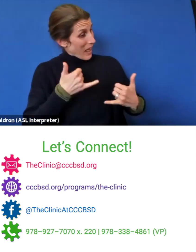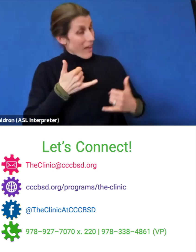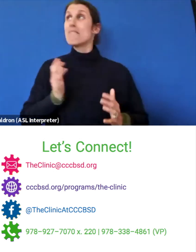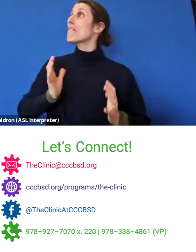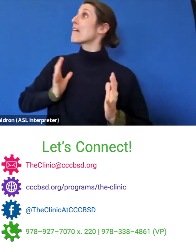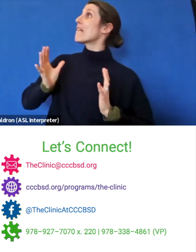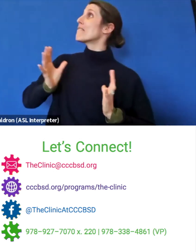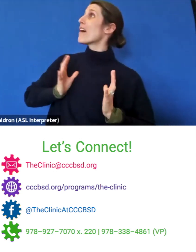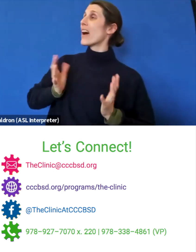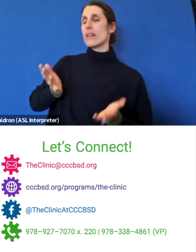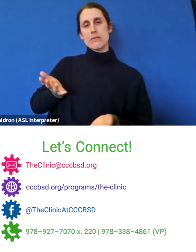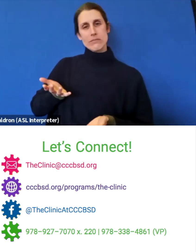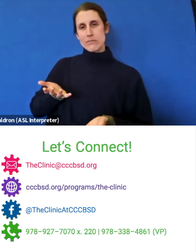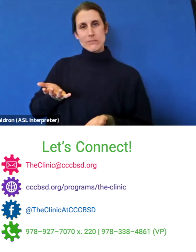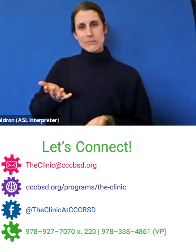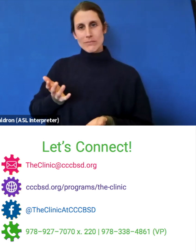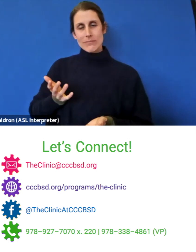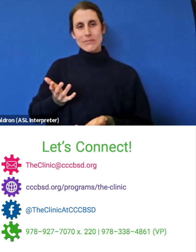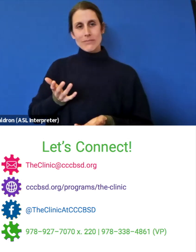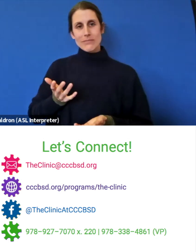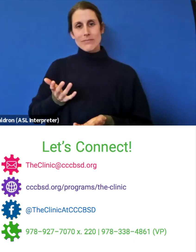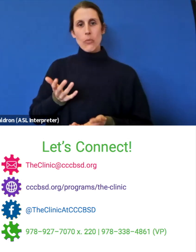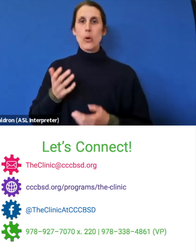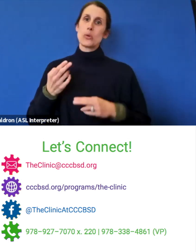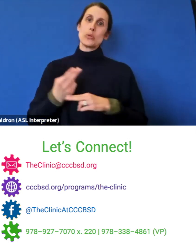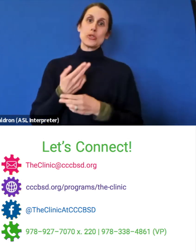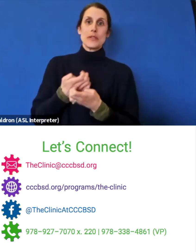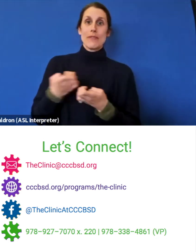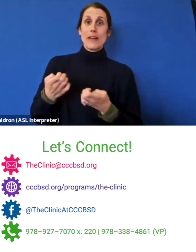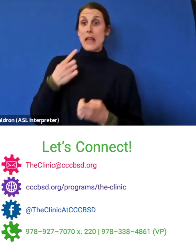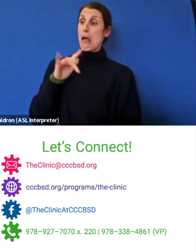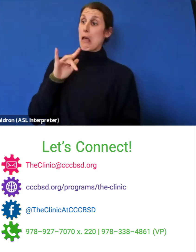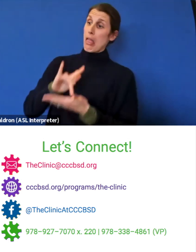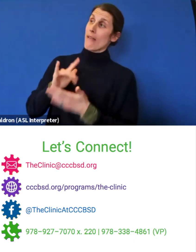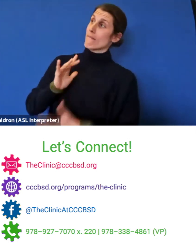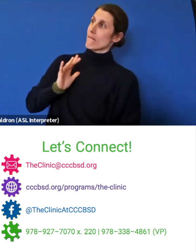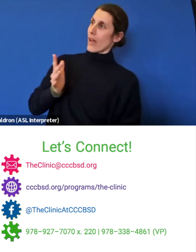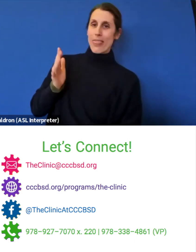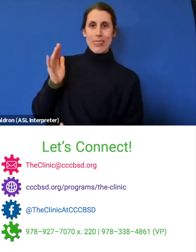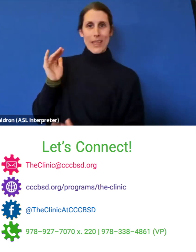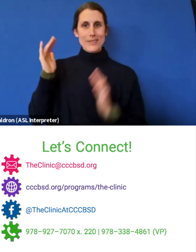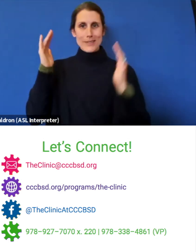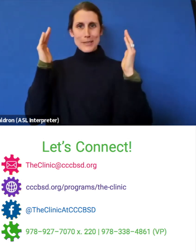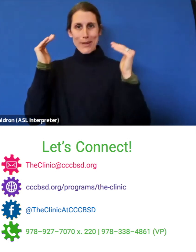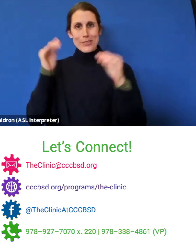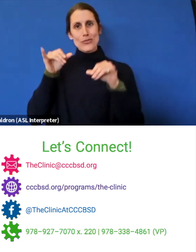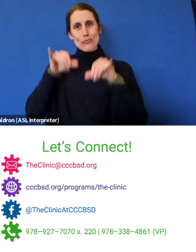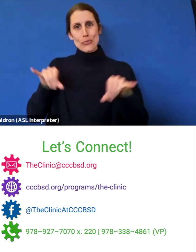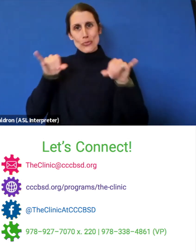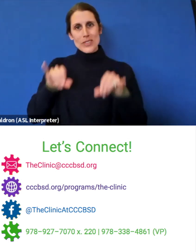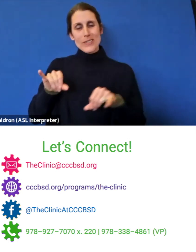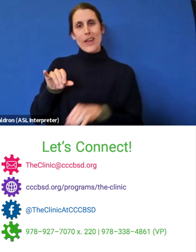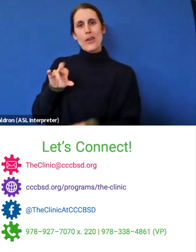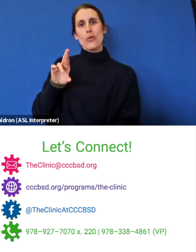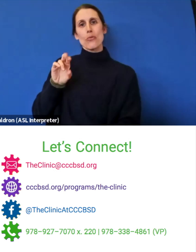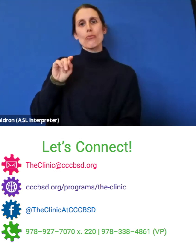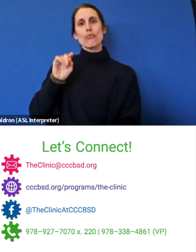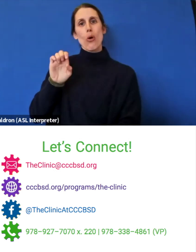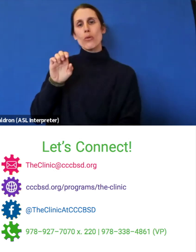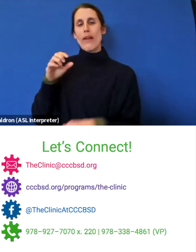use my device to be able to say, I'm fine, because that's what's expected. So it becomes a routine or rote exercise in